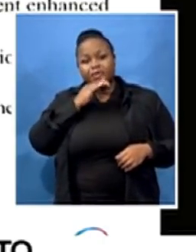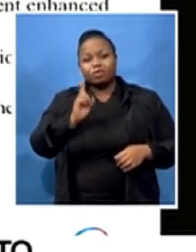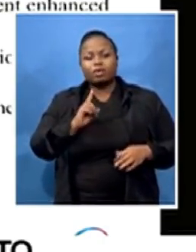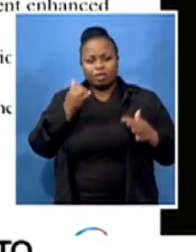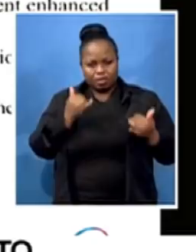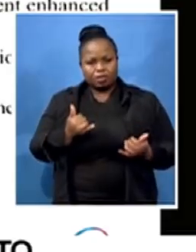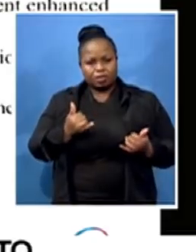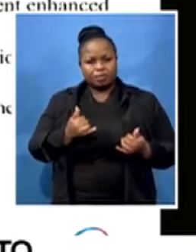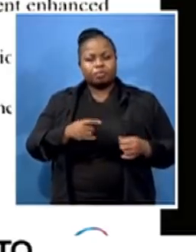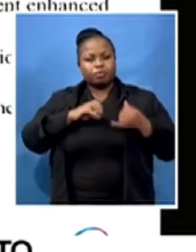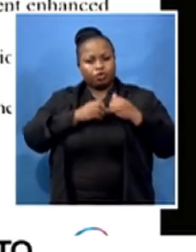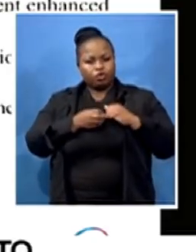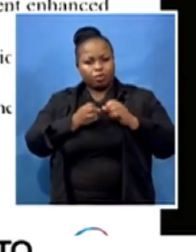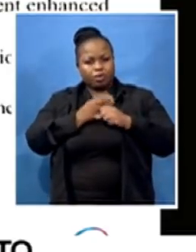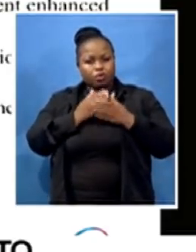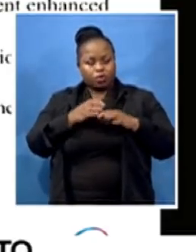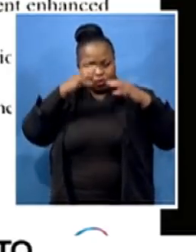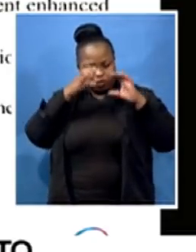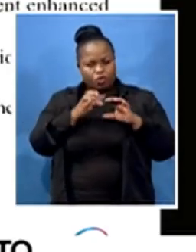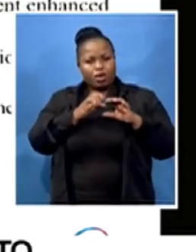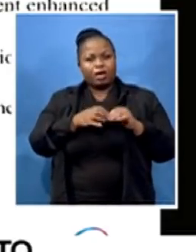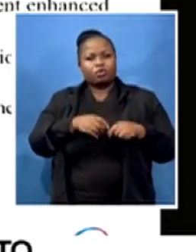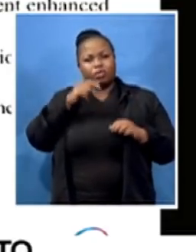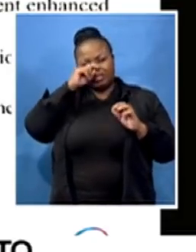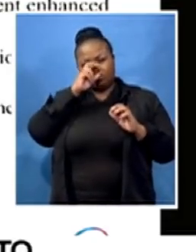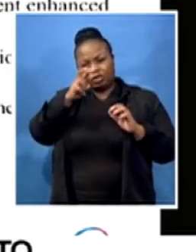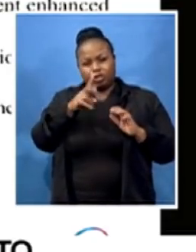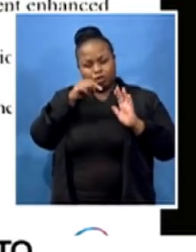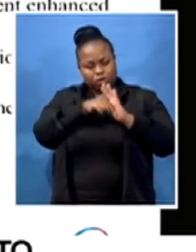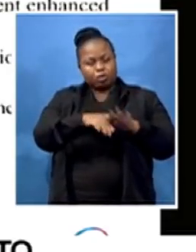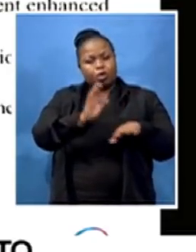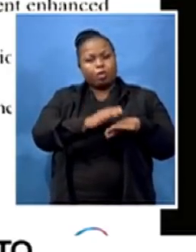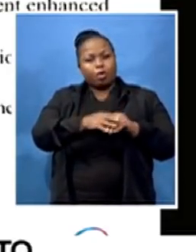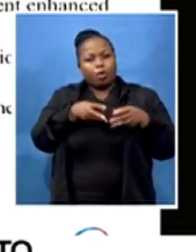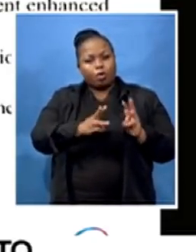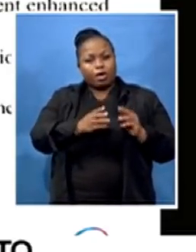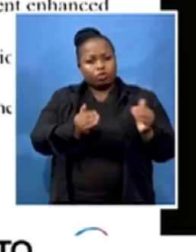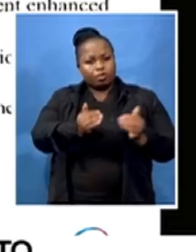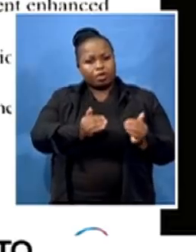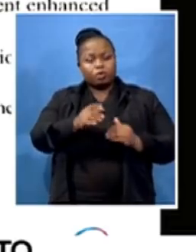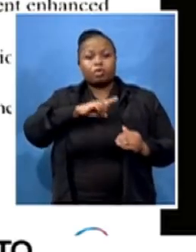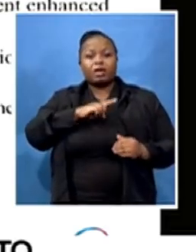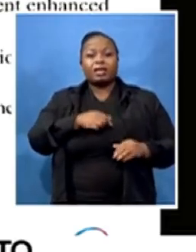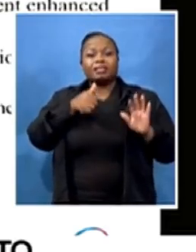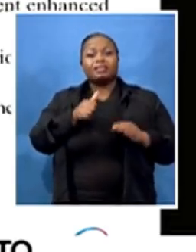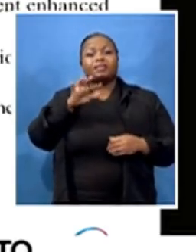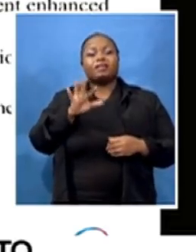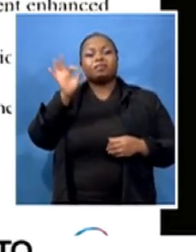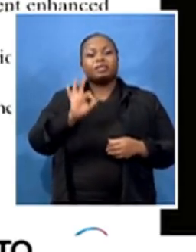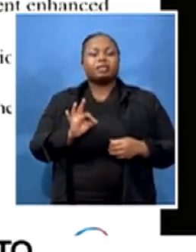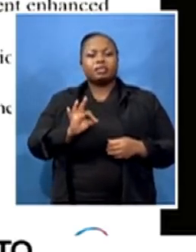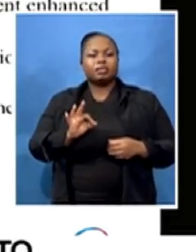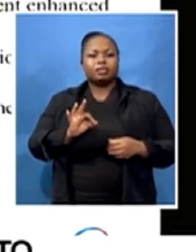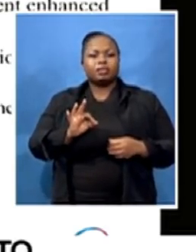a much more intensive approach, because now 65% of the infections are coming